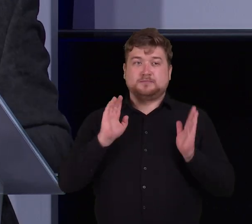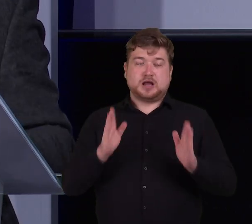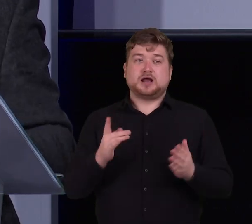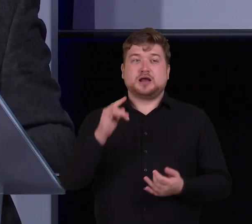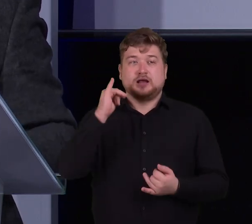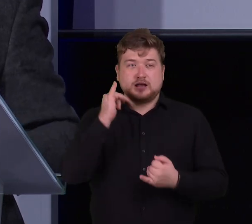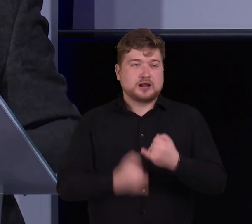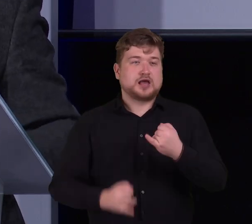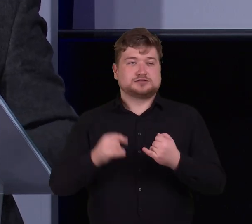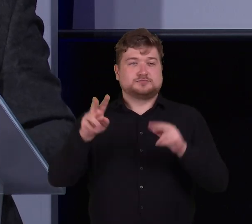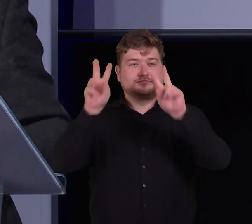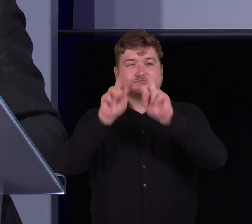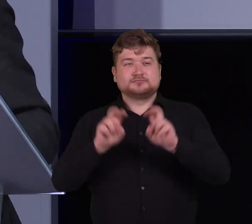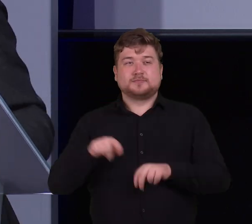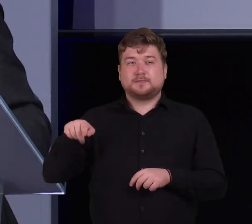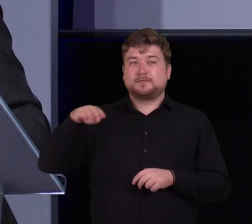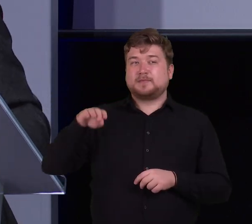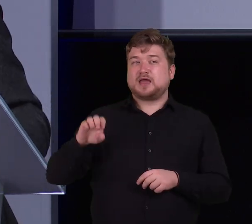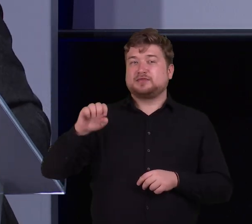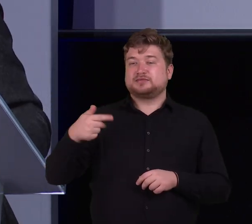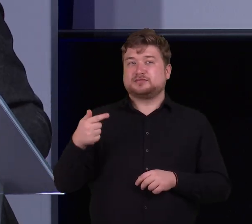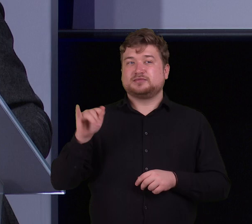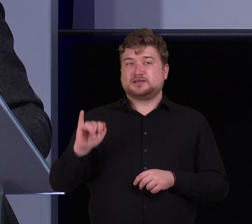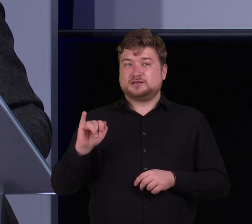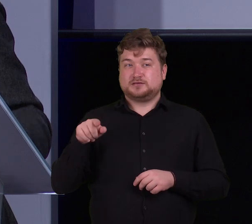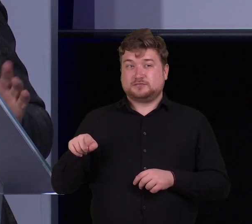session, which will be in